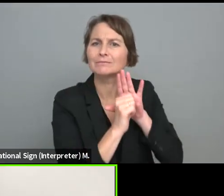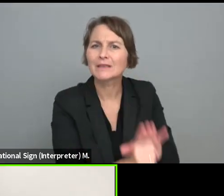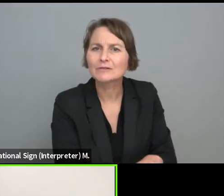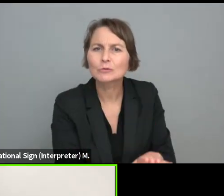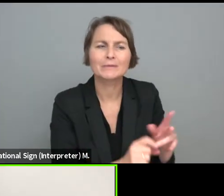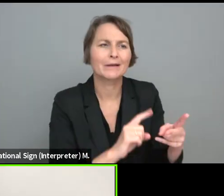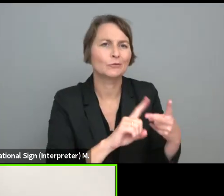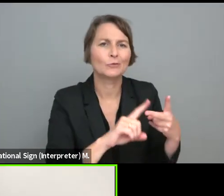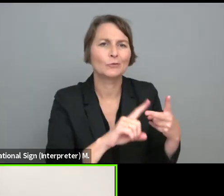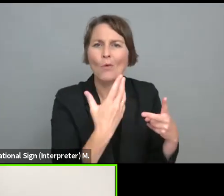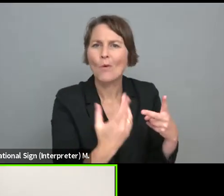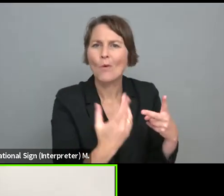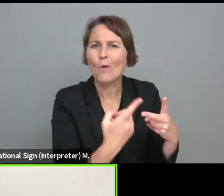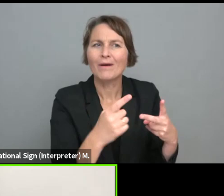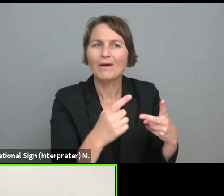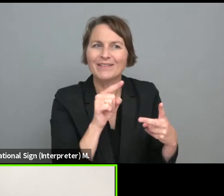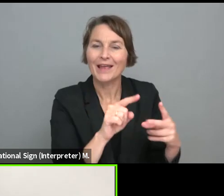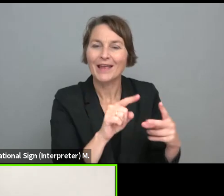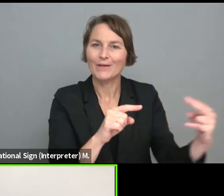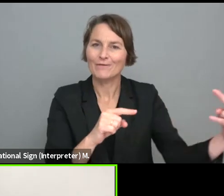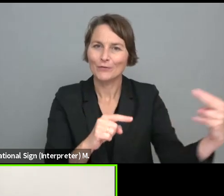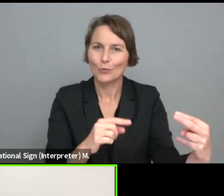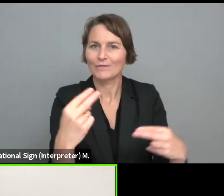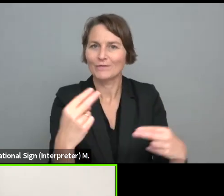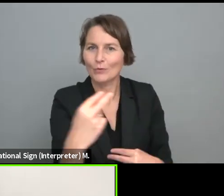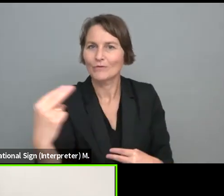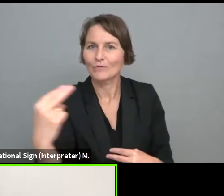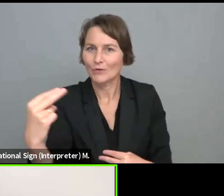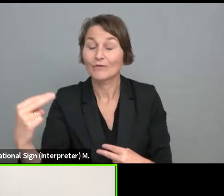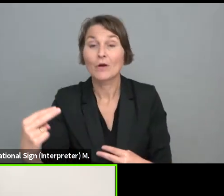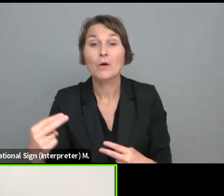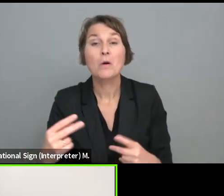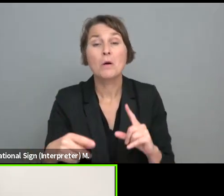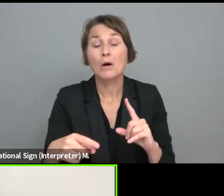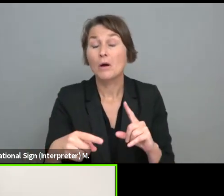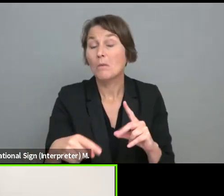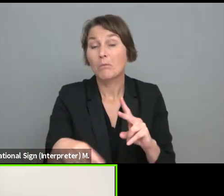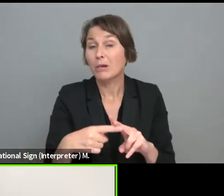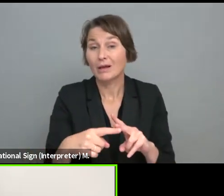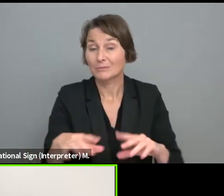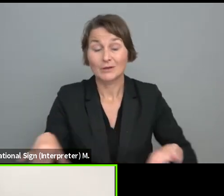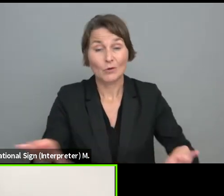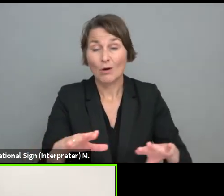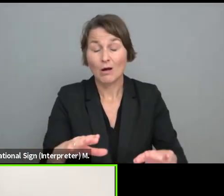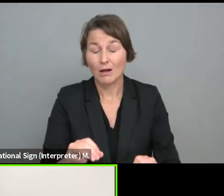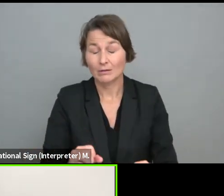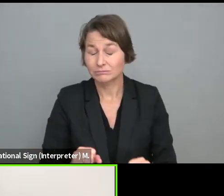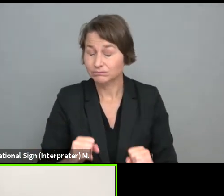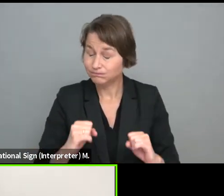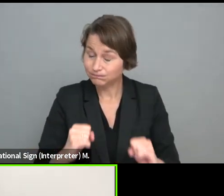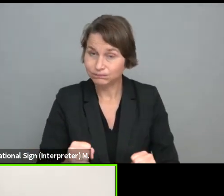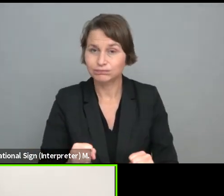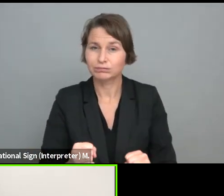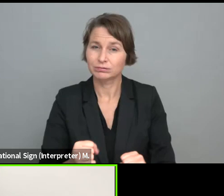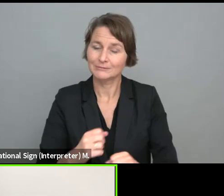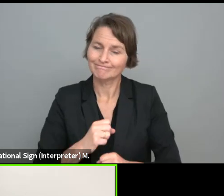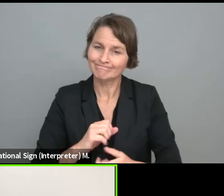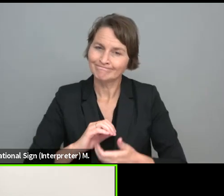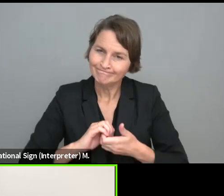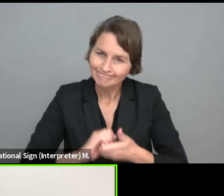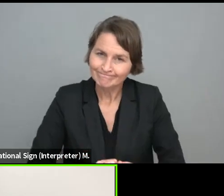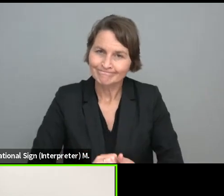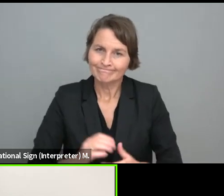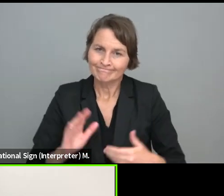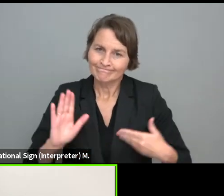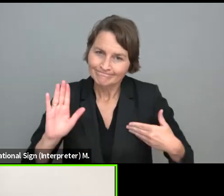that, it just takes a relentless commitment and a relentless desire. A lot of people in power have been